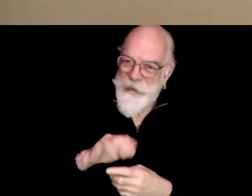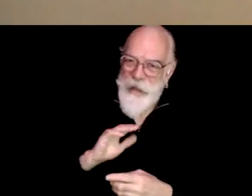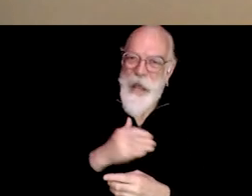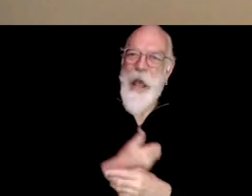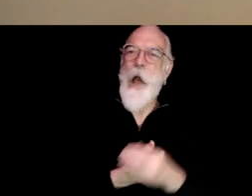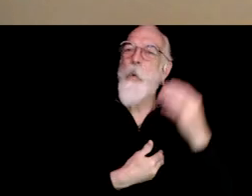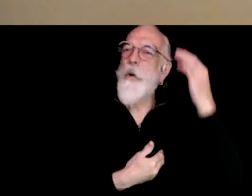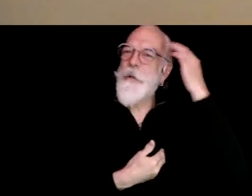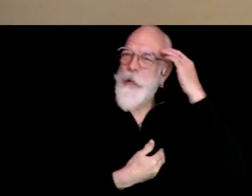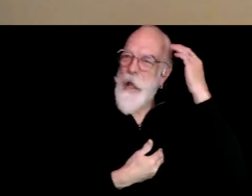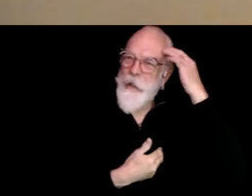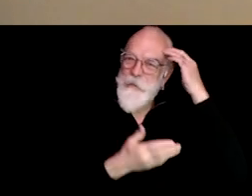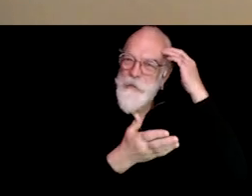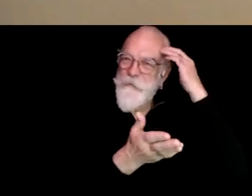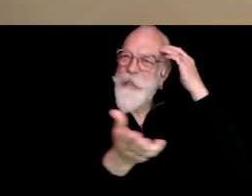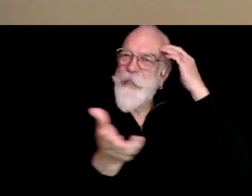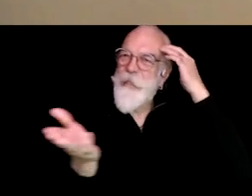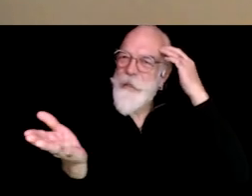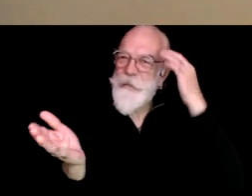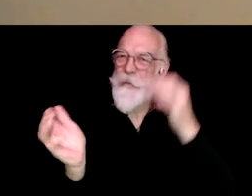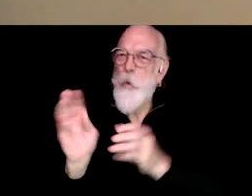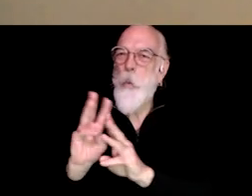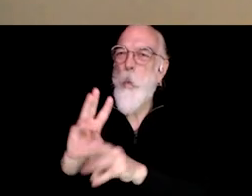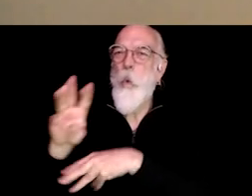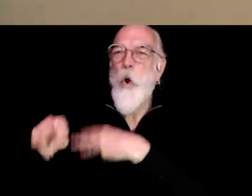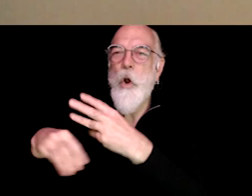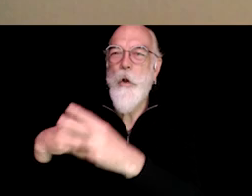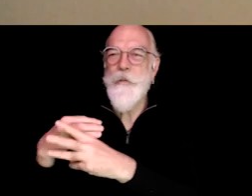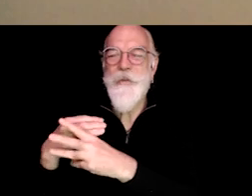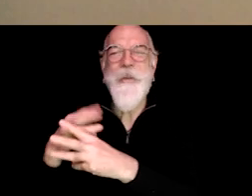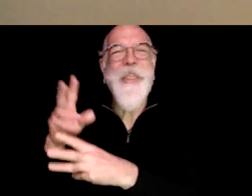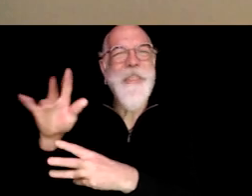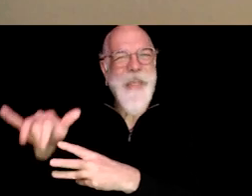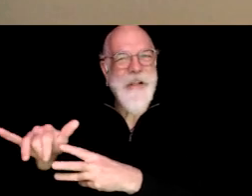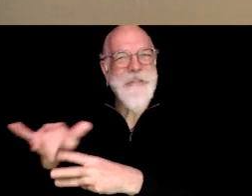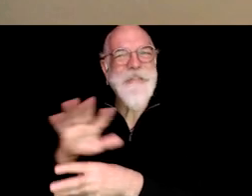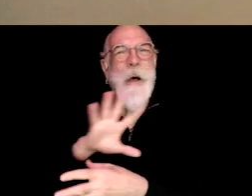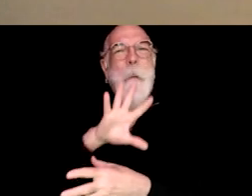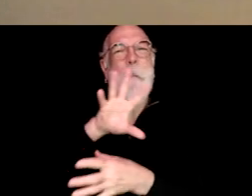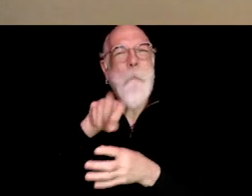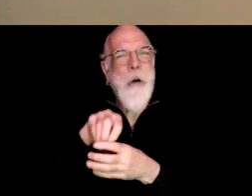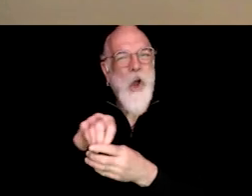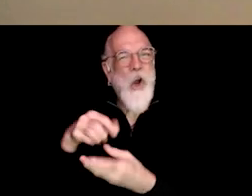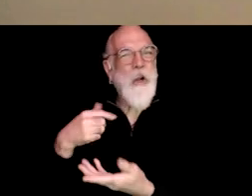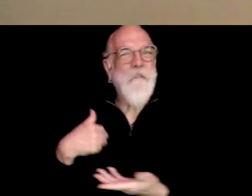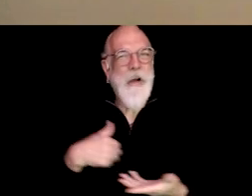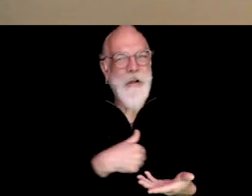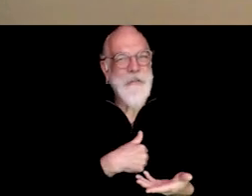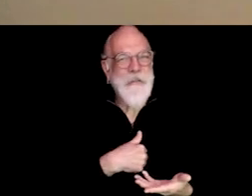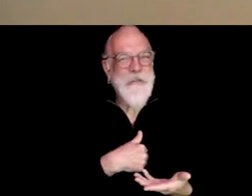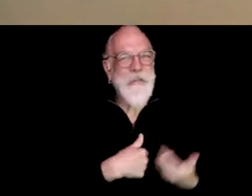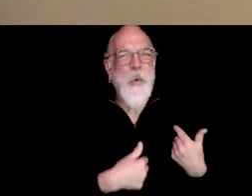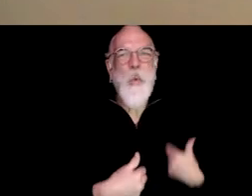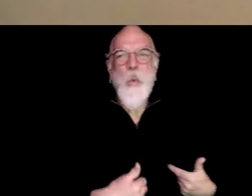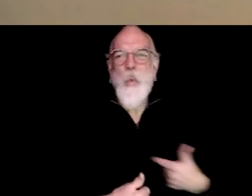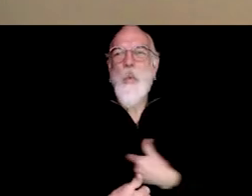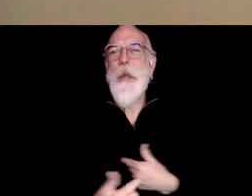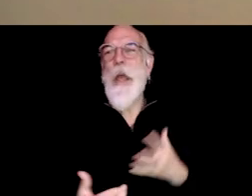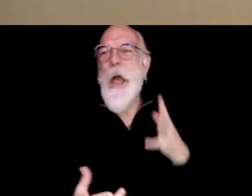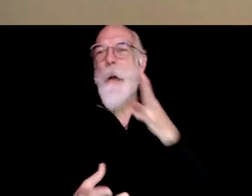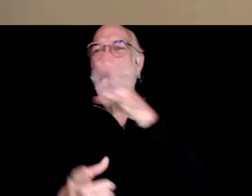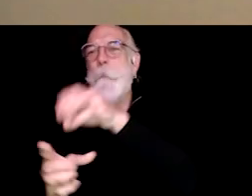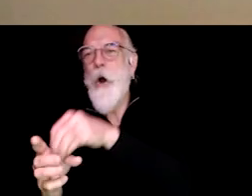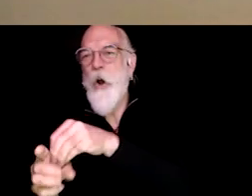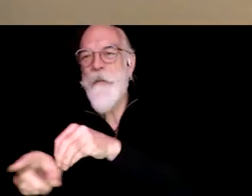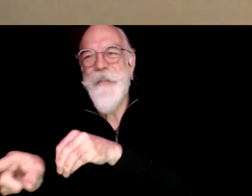those worlds, and that's part of us. We are a part of it, so therefore we